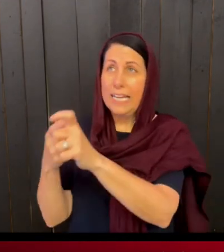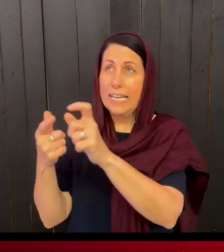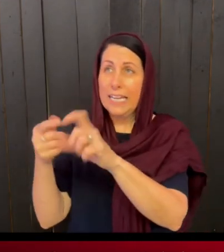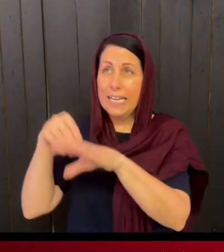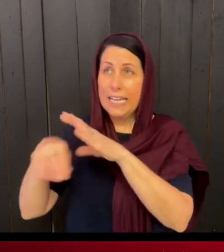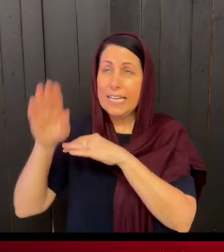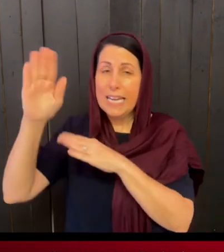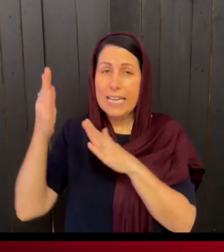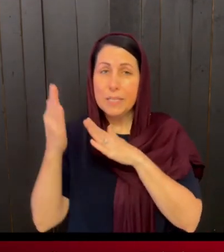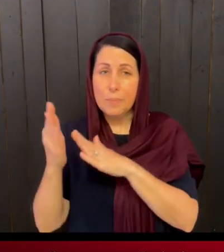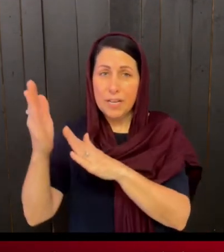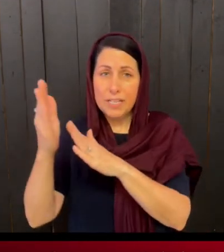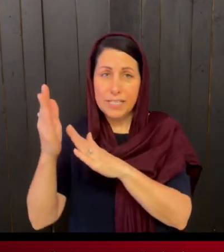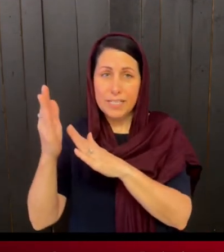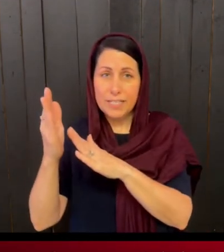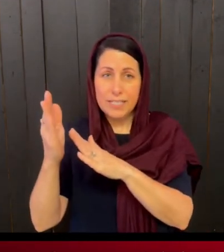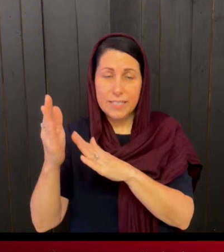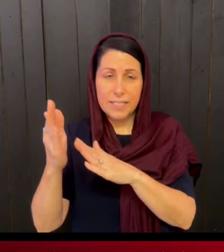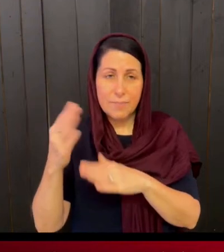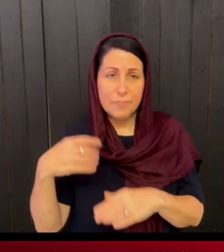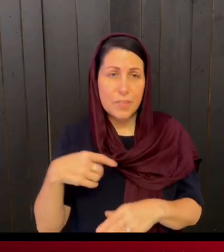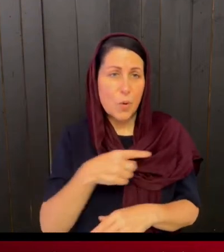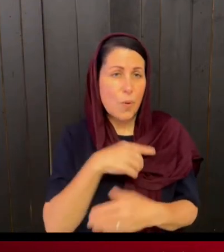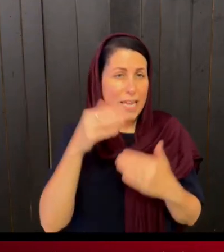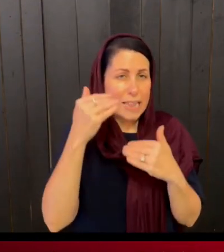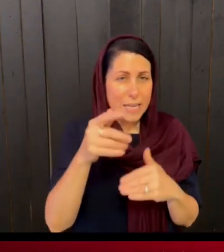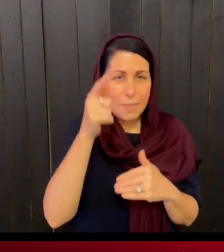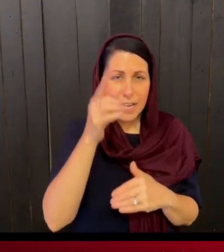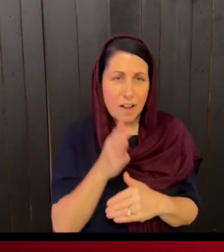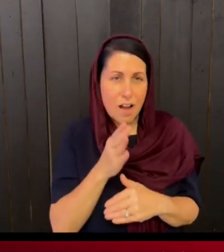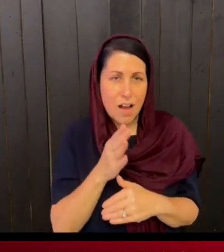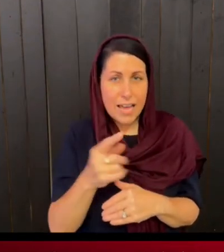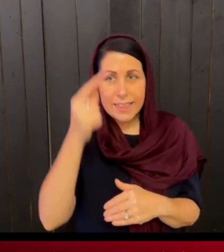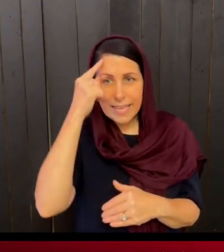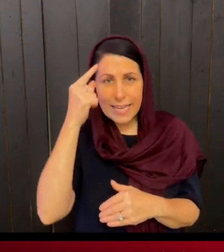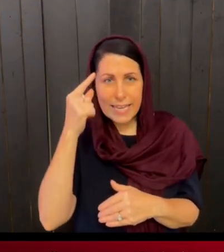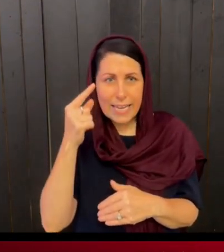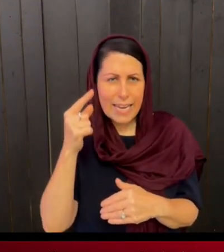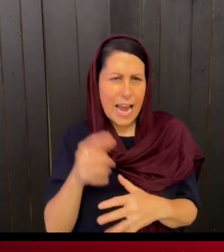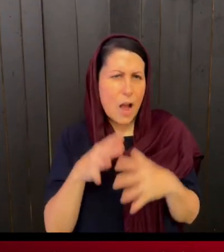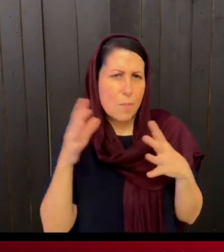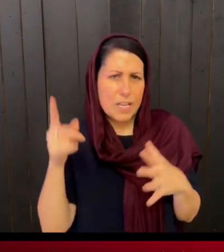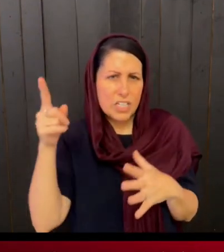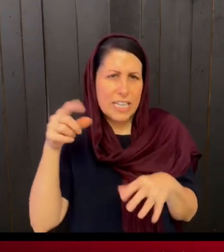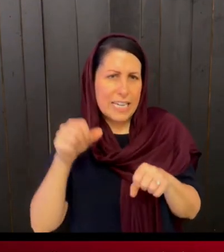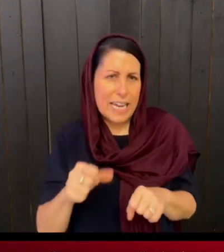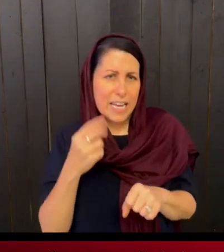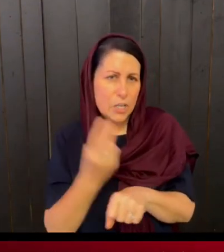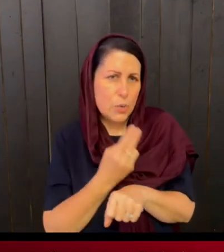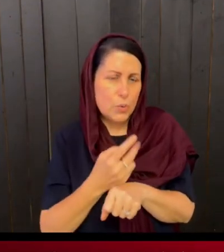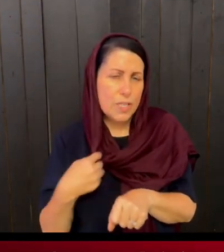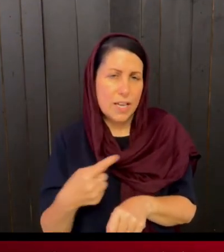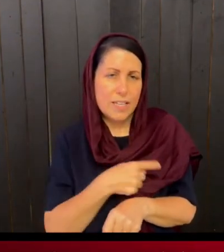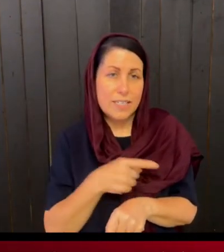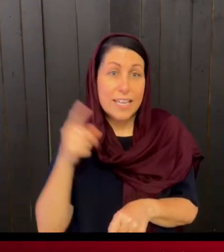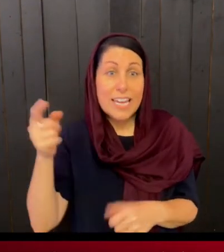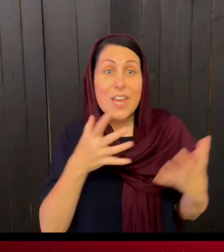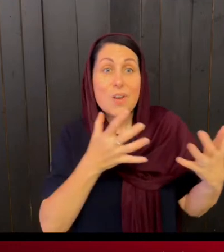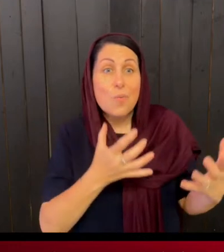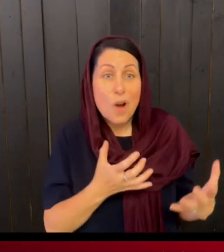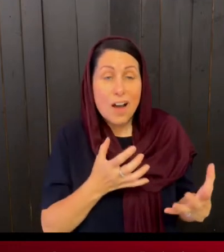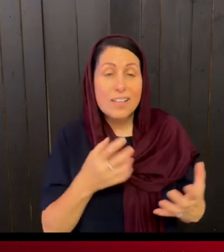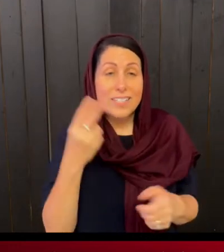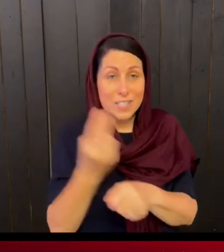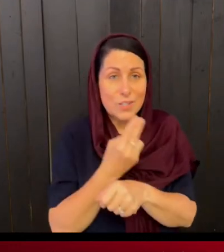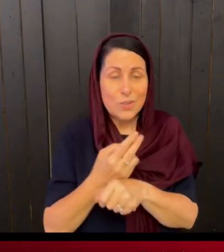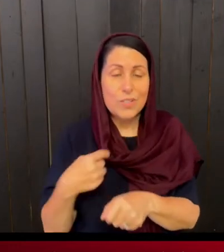limit ourselves in how much God can use us. He is wanting to use us. All we have to do is be obedient